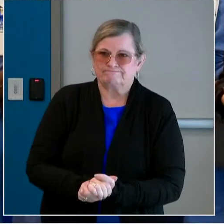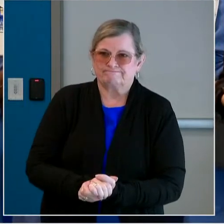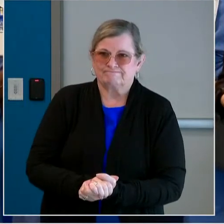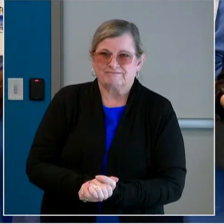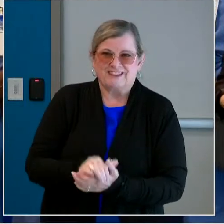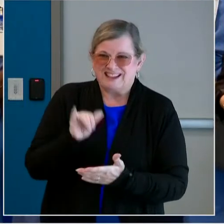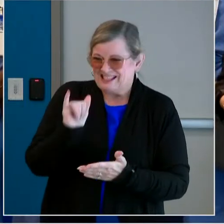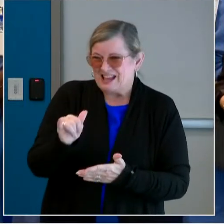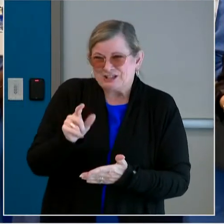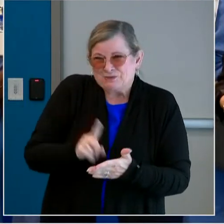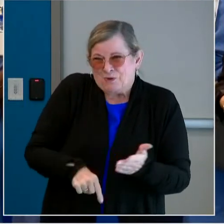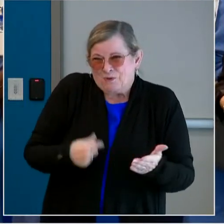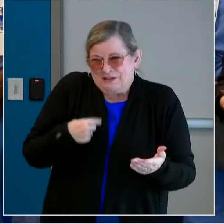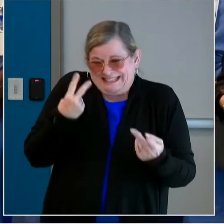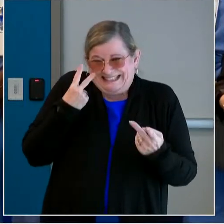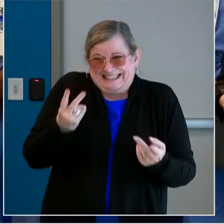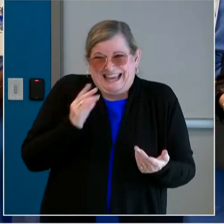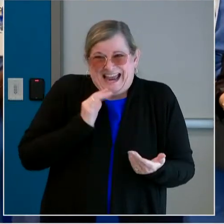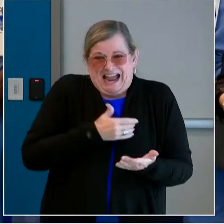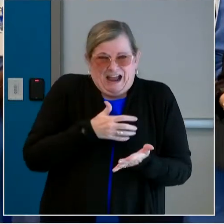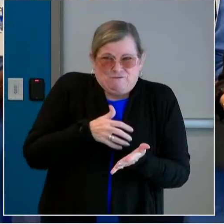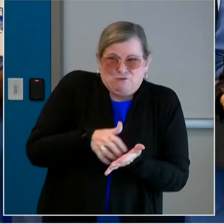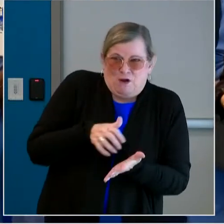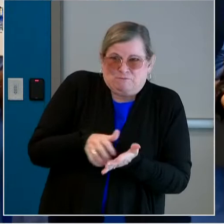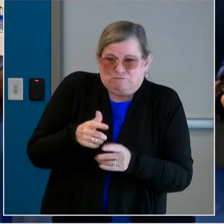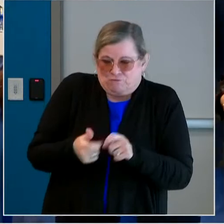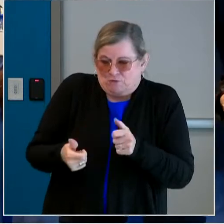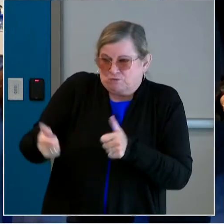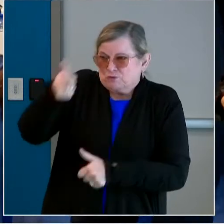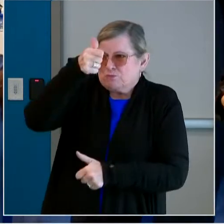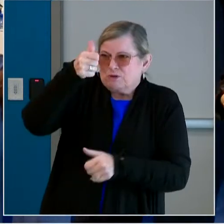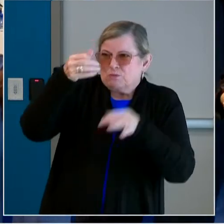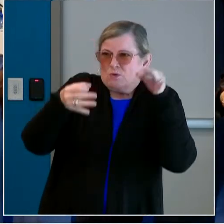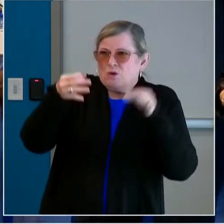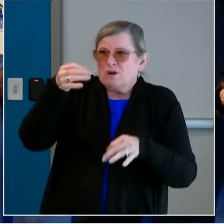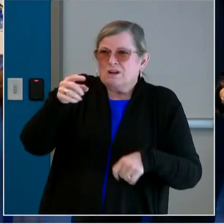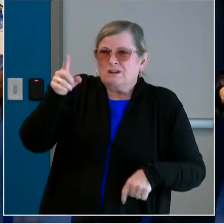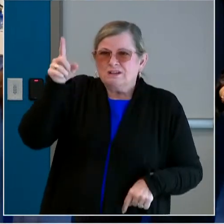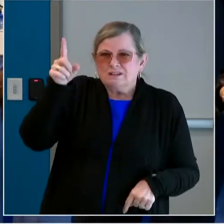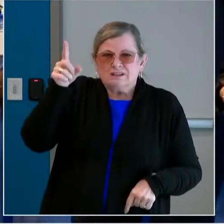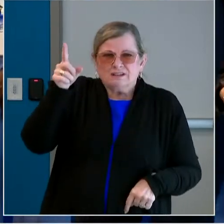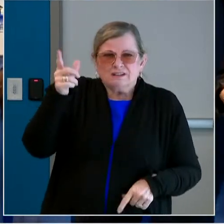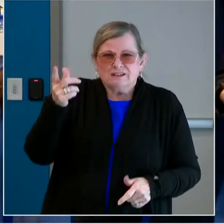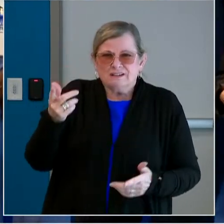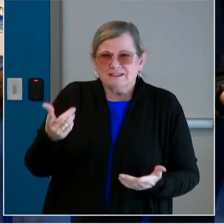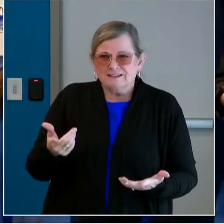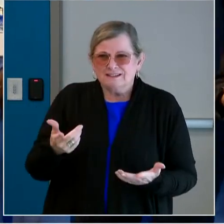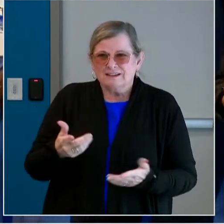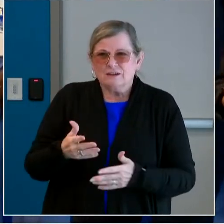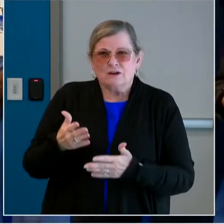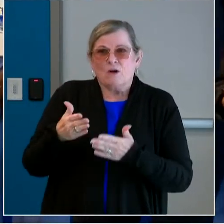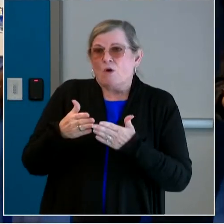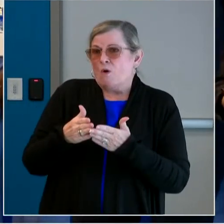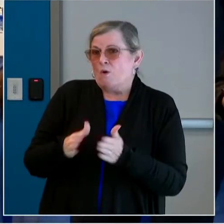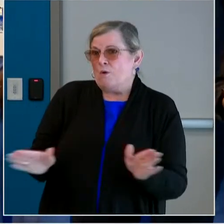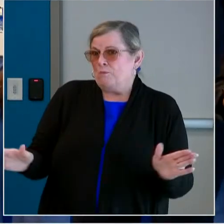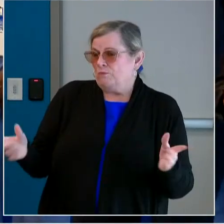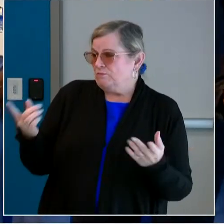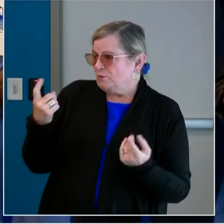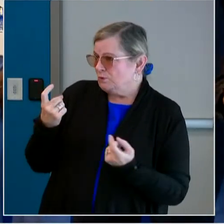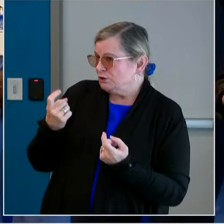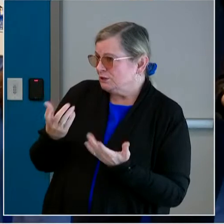of the decision. So, with that said, I would like to open it up to questions.